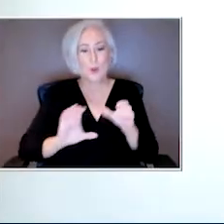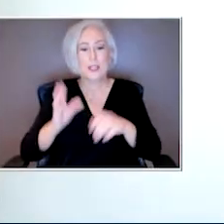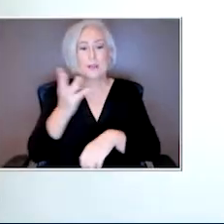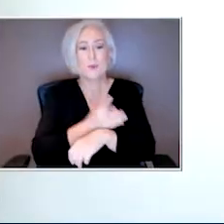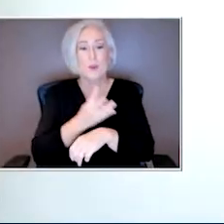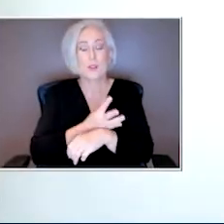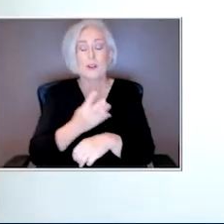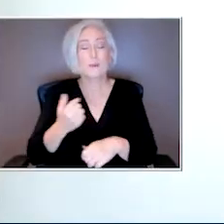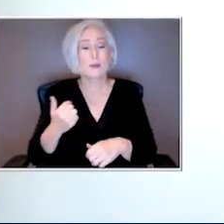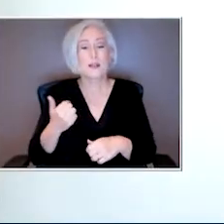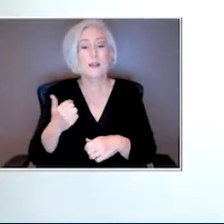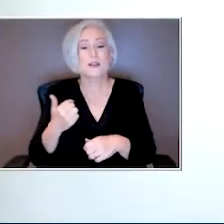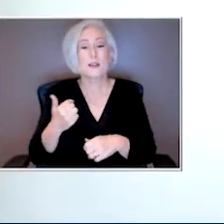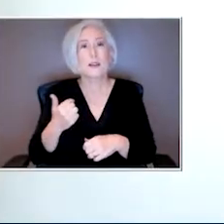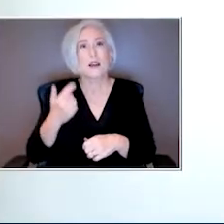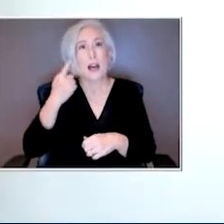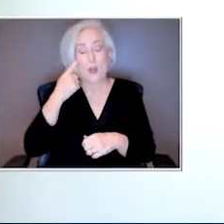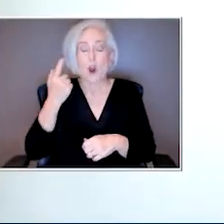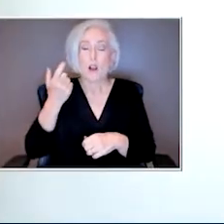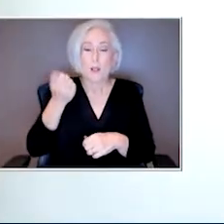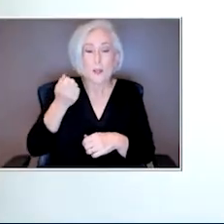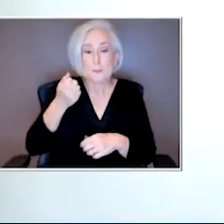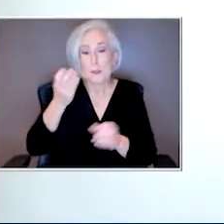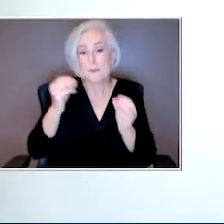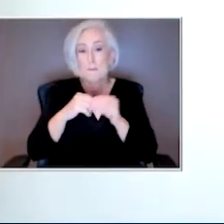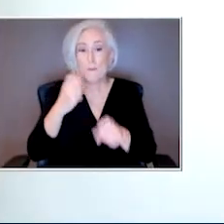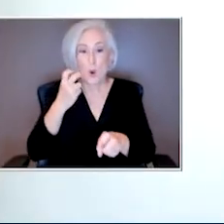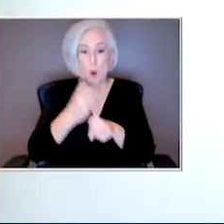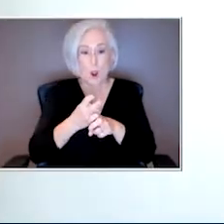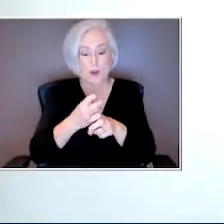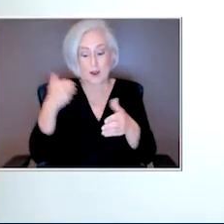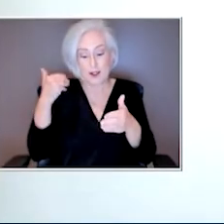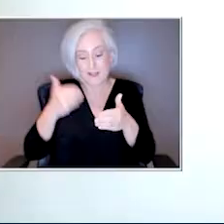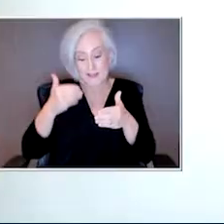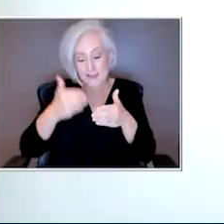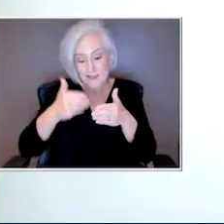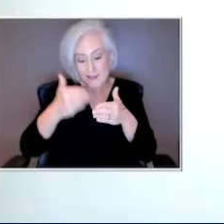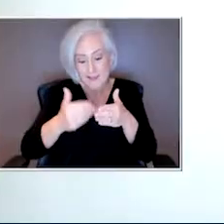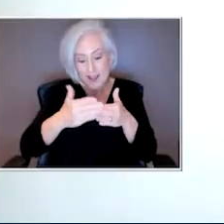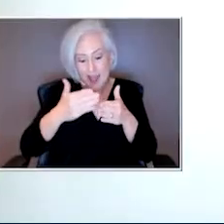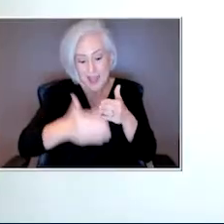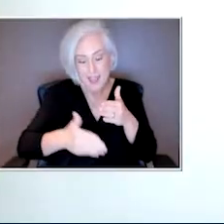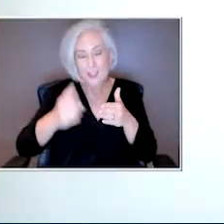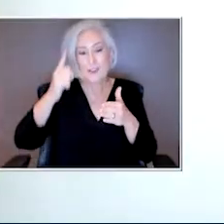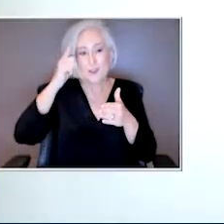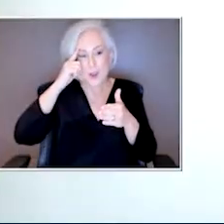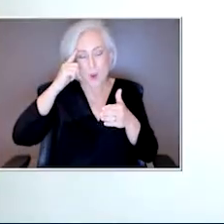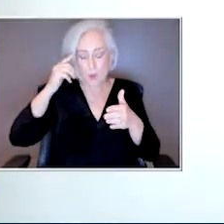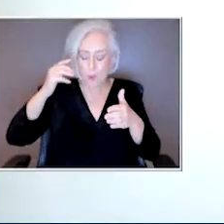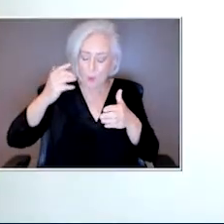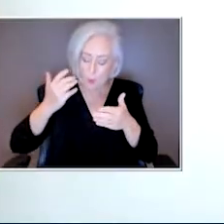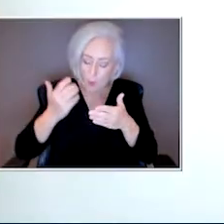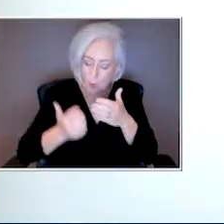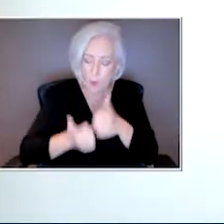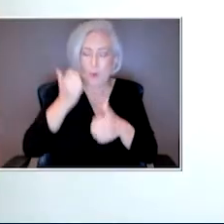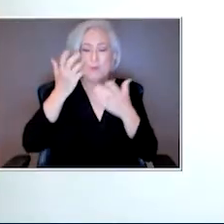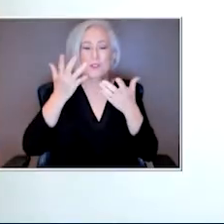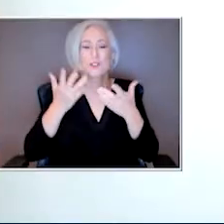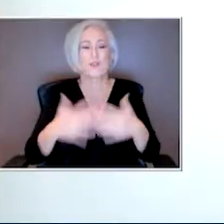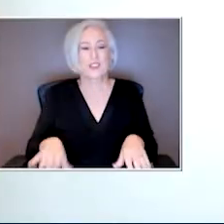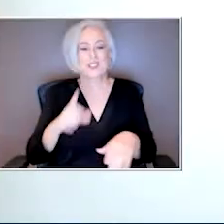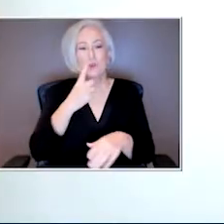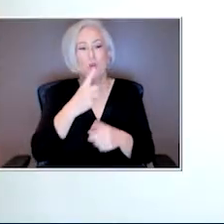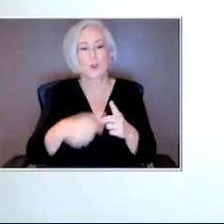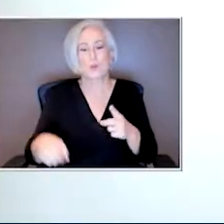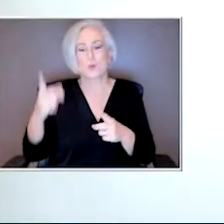was a little bit harder, but then towards the end of it, knowing that, there's a light at the end of the tunnel, we're almost done. We only have, 1 to 2 treatments